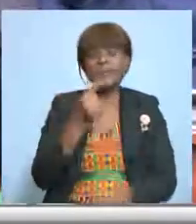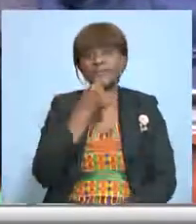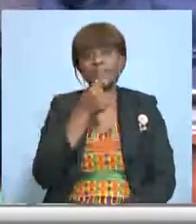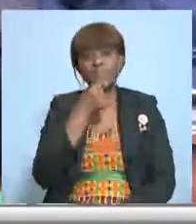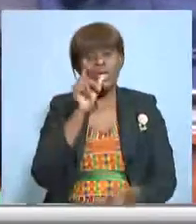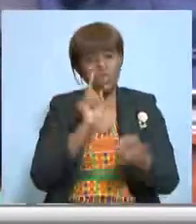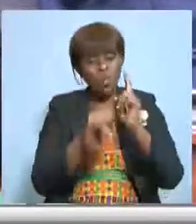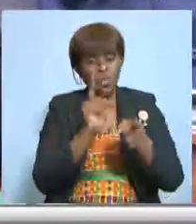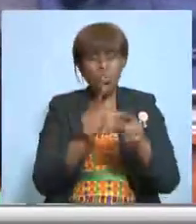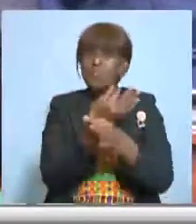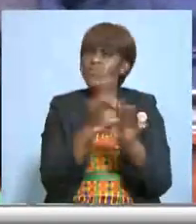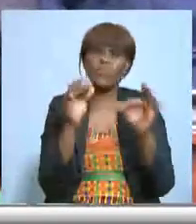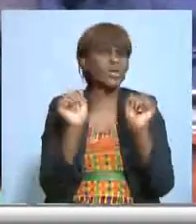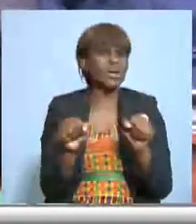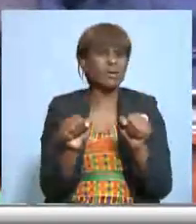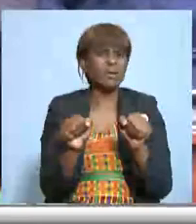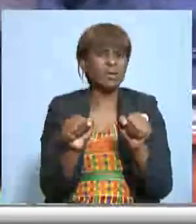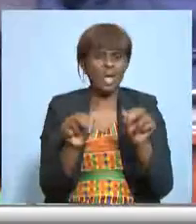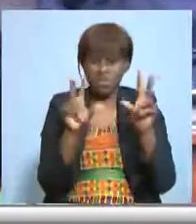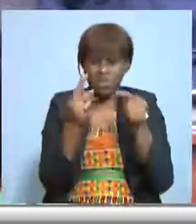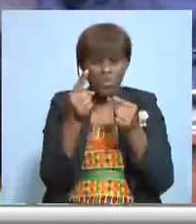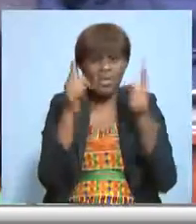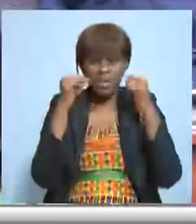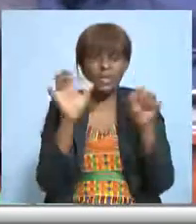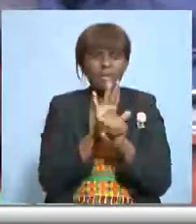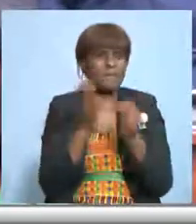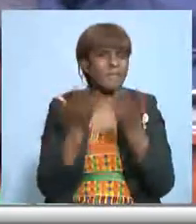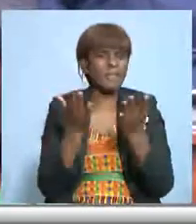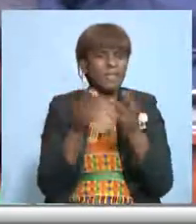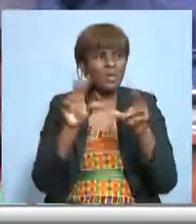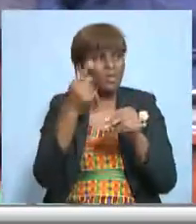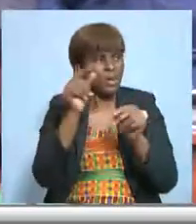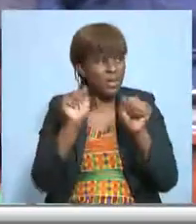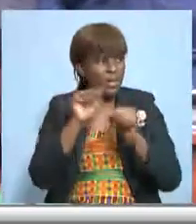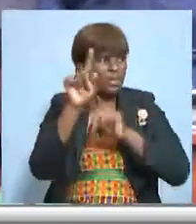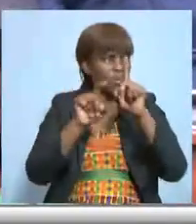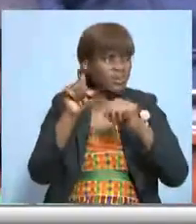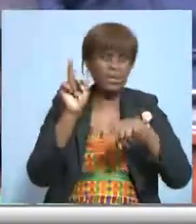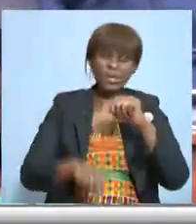walk very free. Nobody cares. Nobody can question.